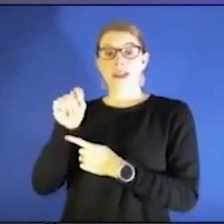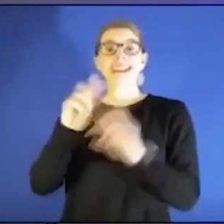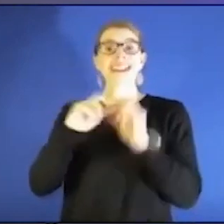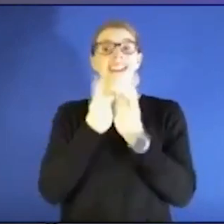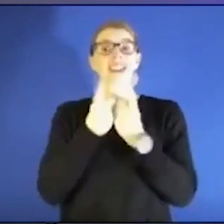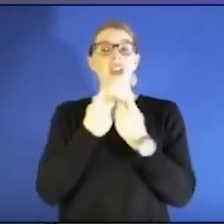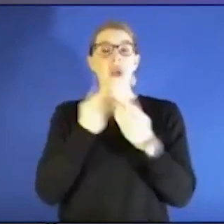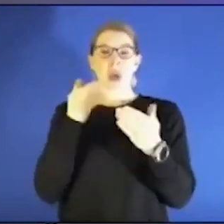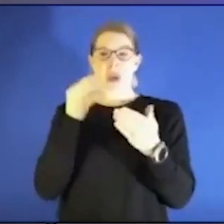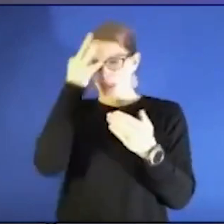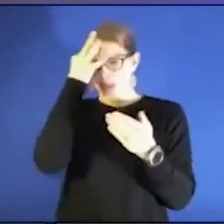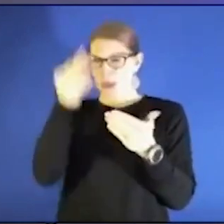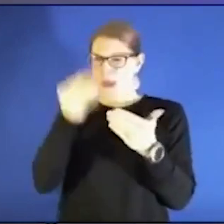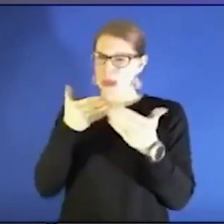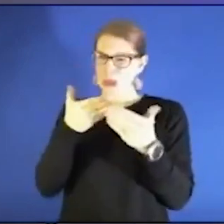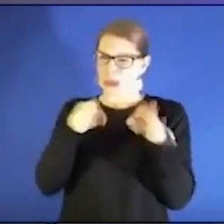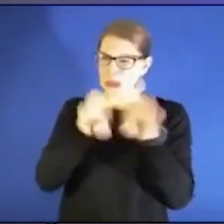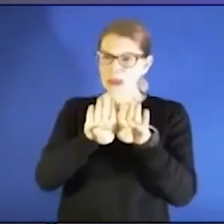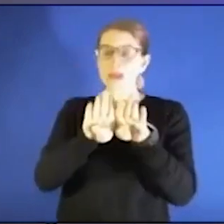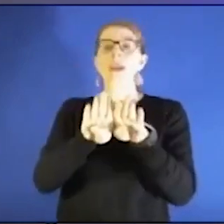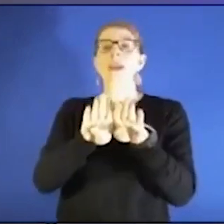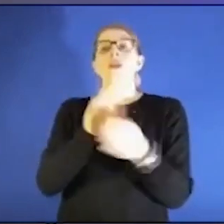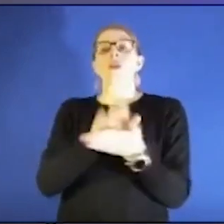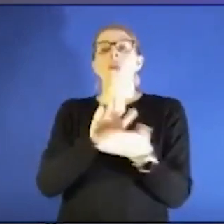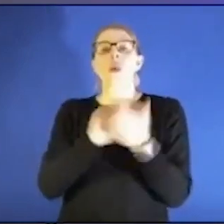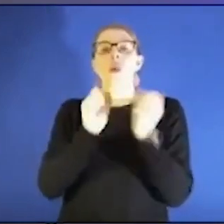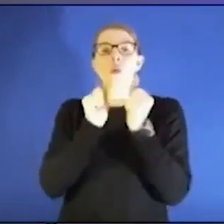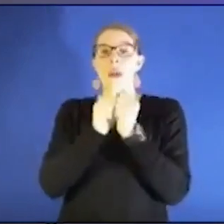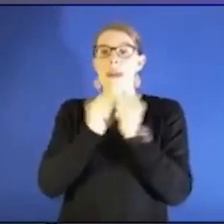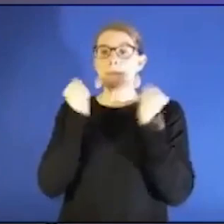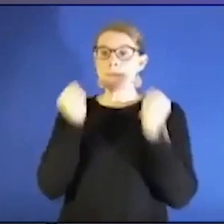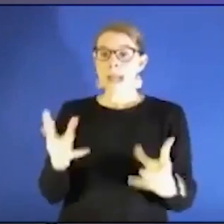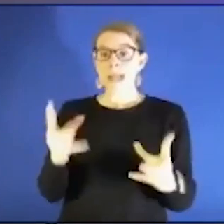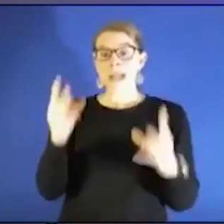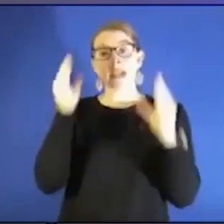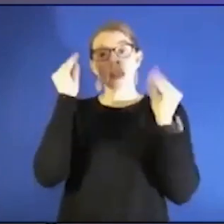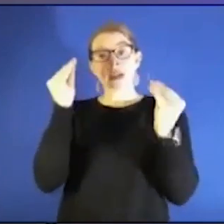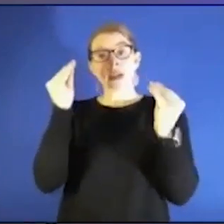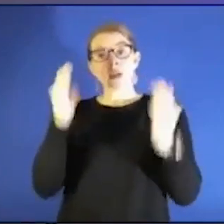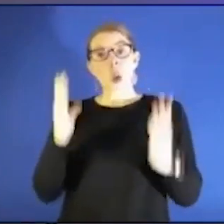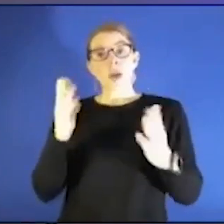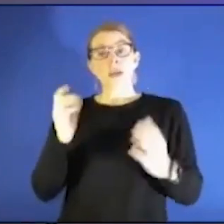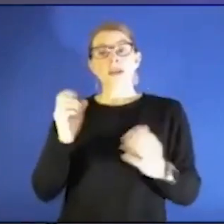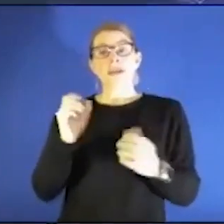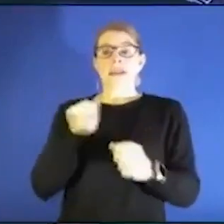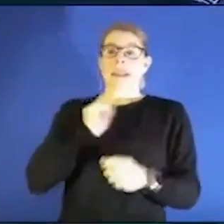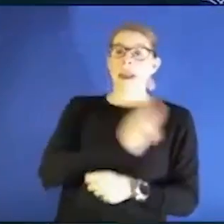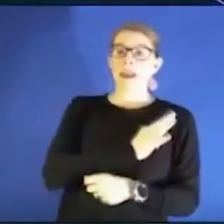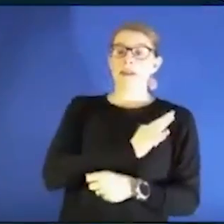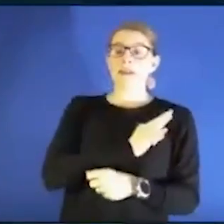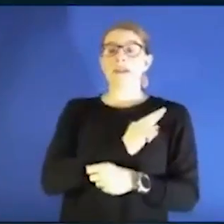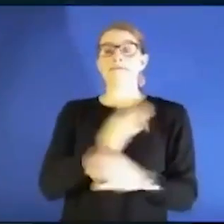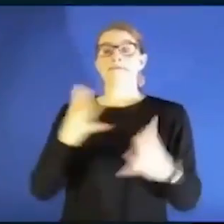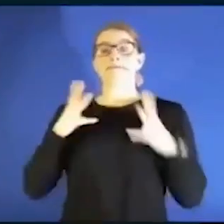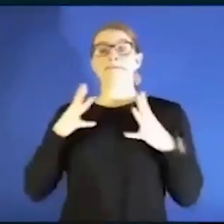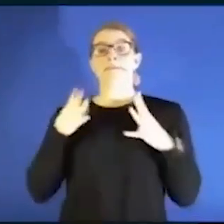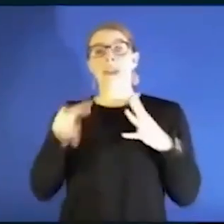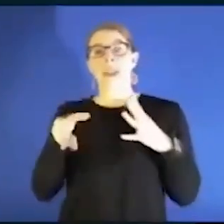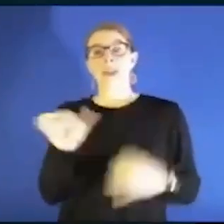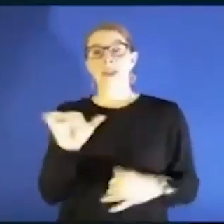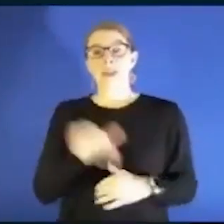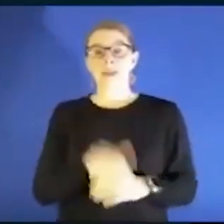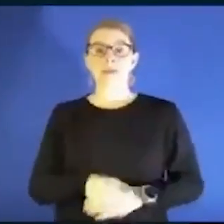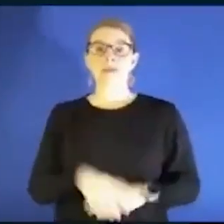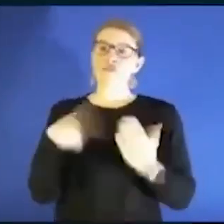to having to close schools with hundreds of employees out there. So we have lots to get to today. And on